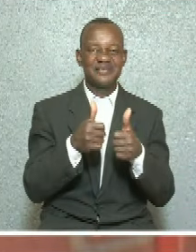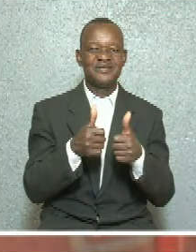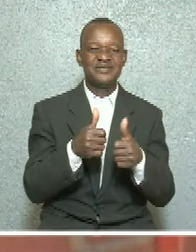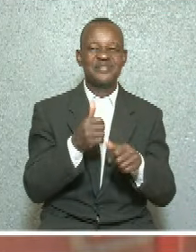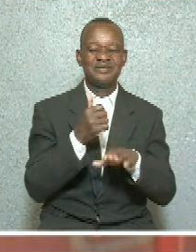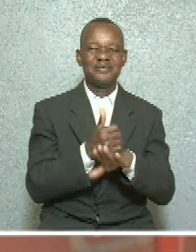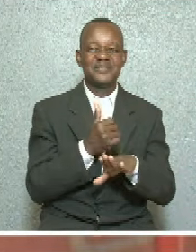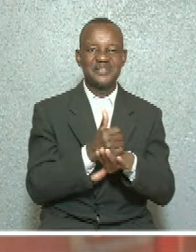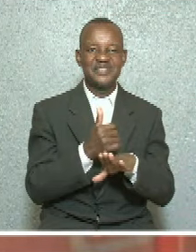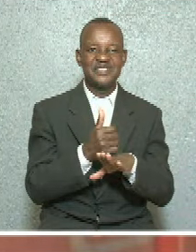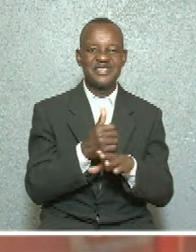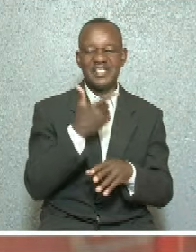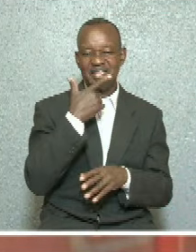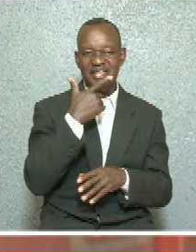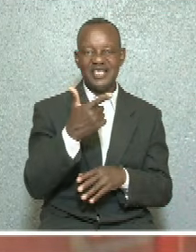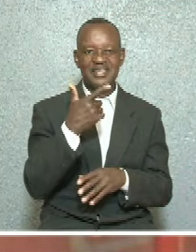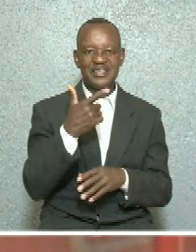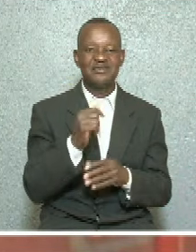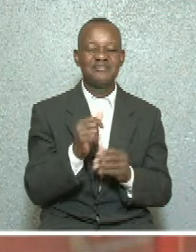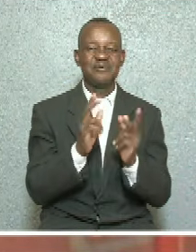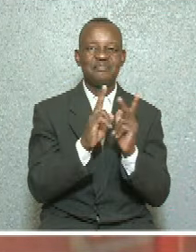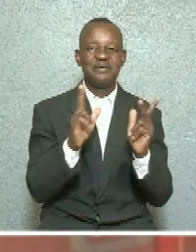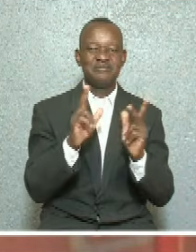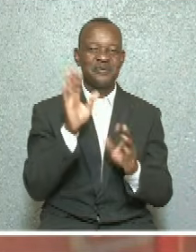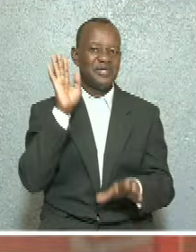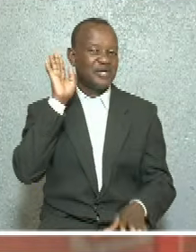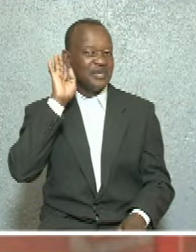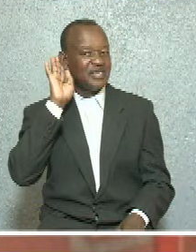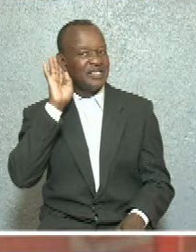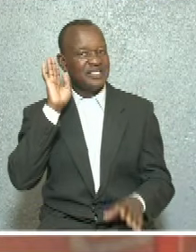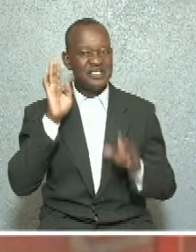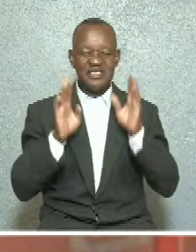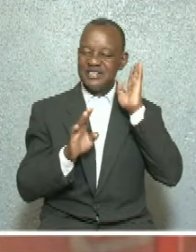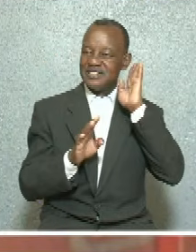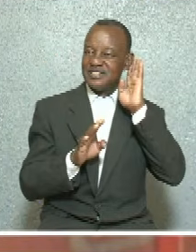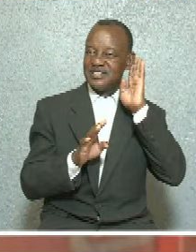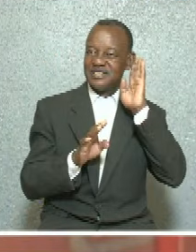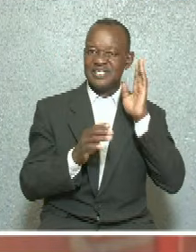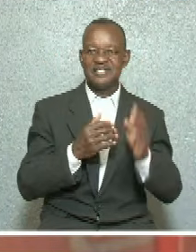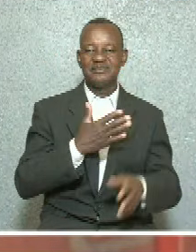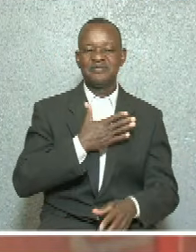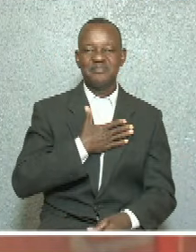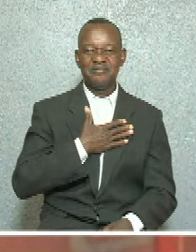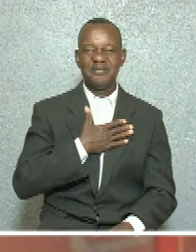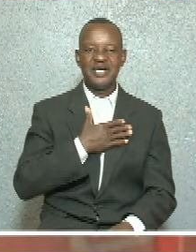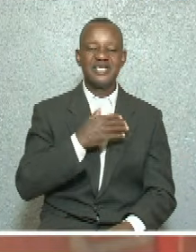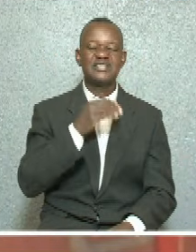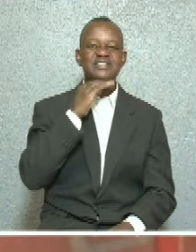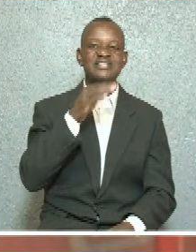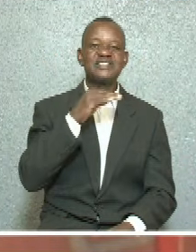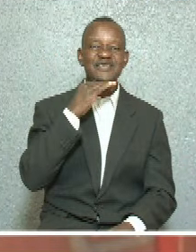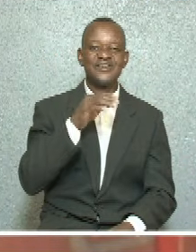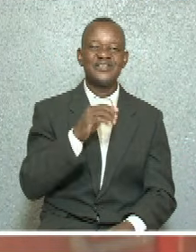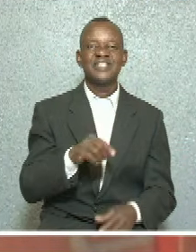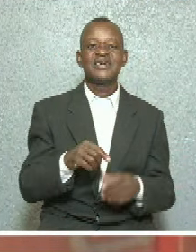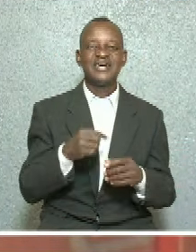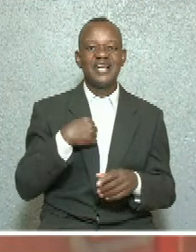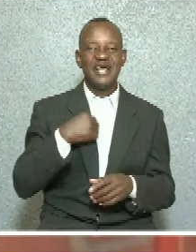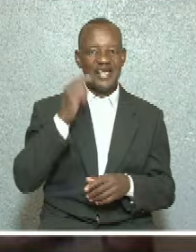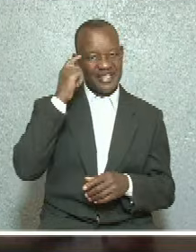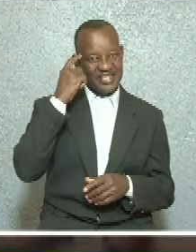was not really prepared for this, but I hope I left you with a word or two that can encourage you today and going forward.